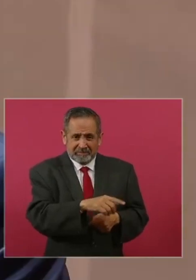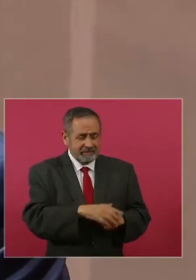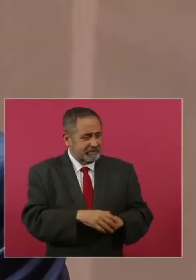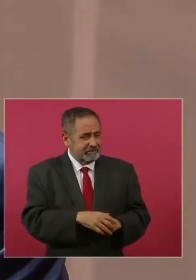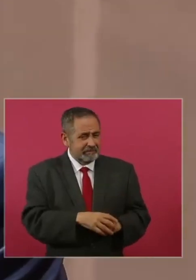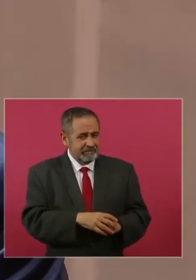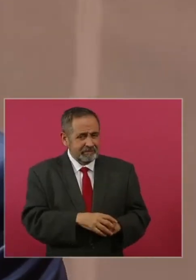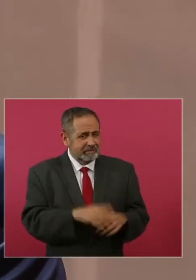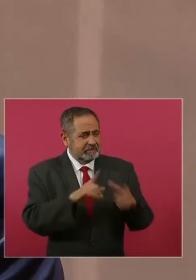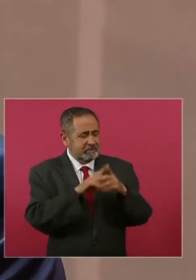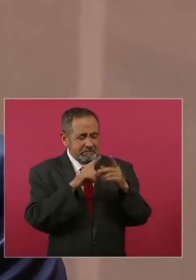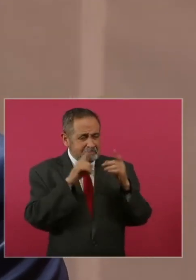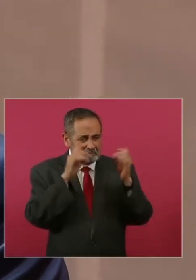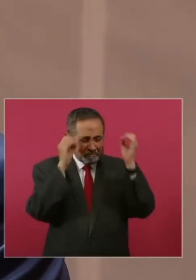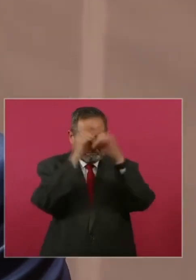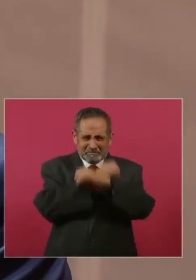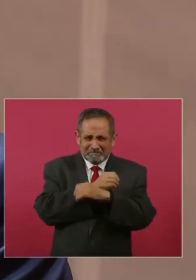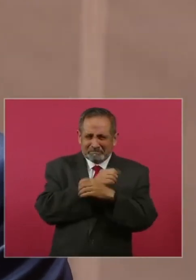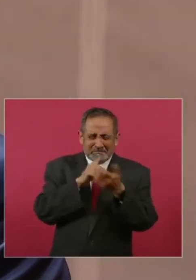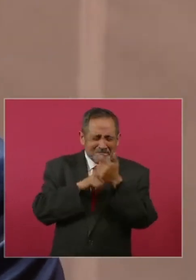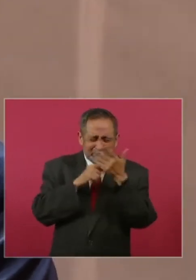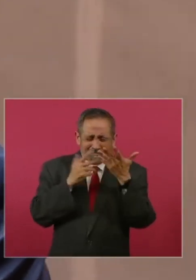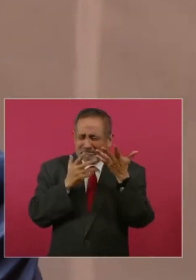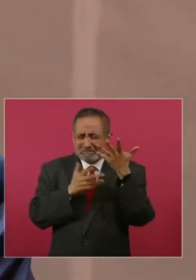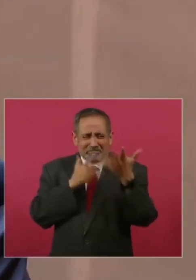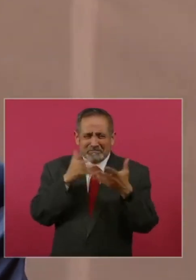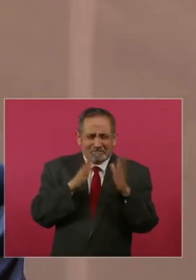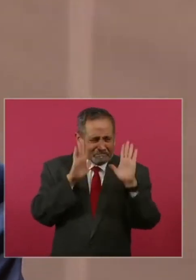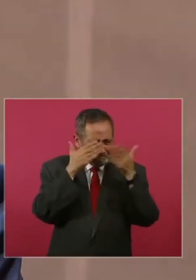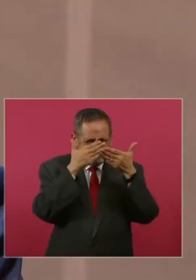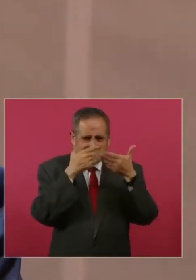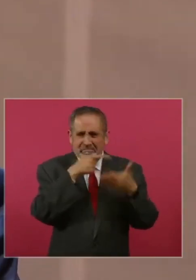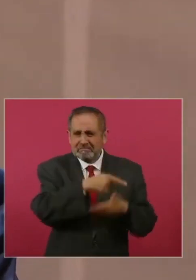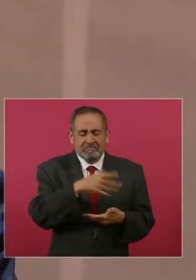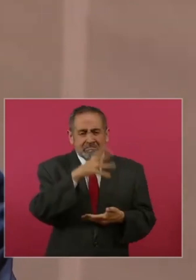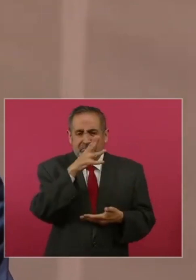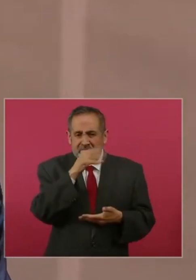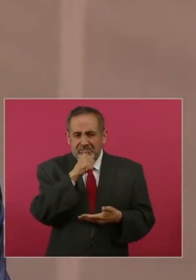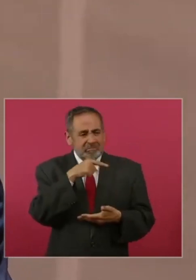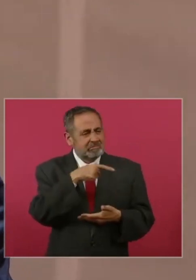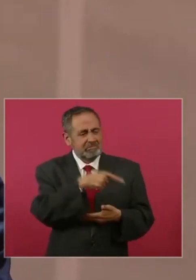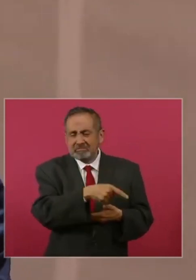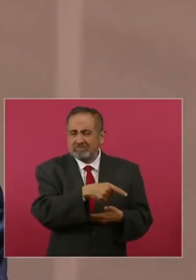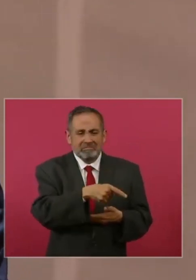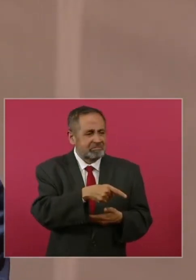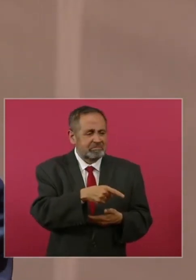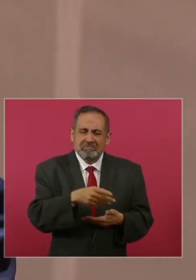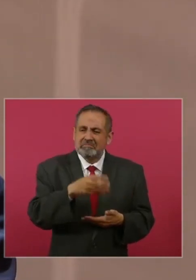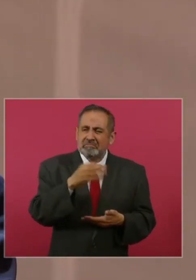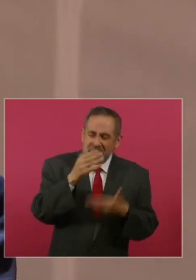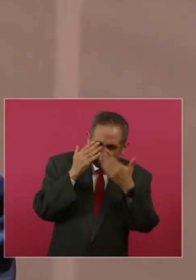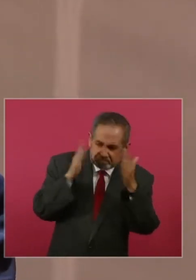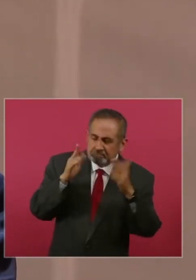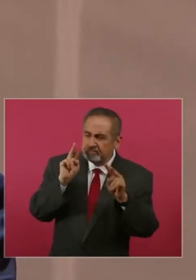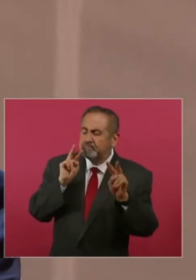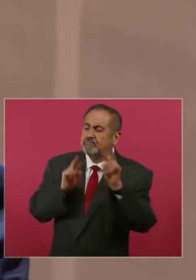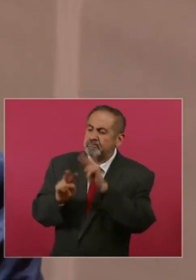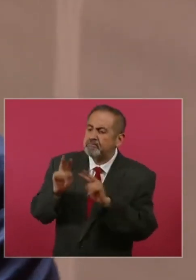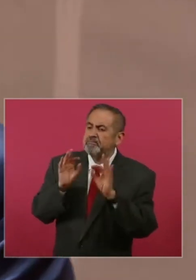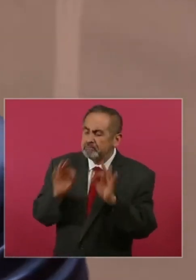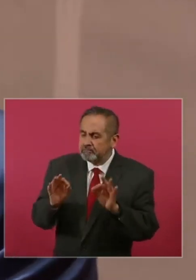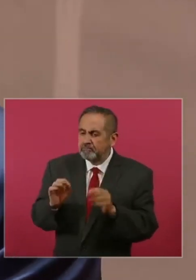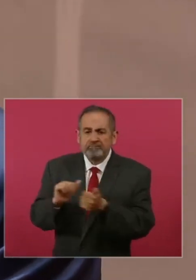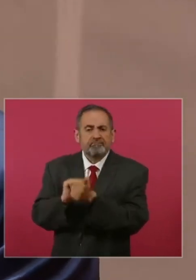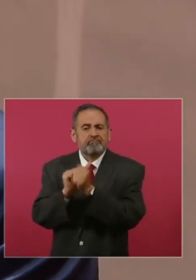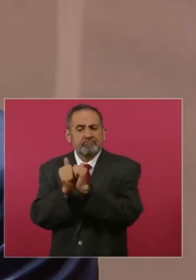that omnubila, like a paradox, is the same thing les impide aceptar y ver que poco a